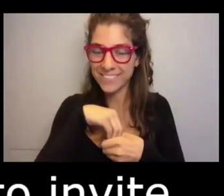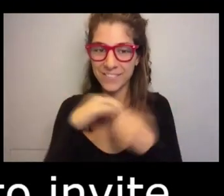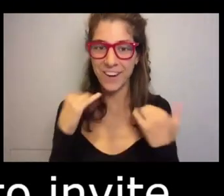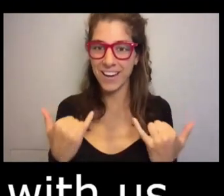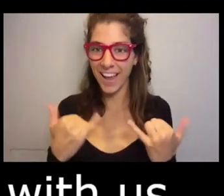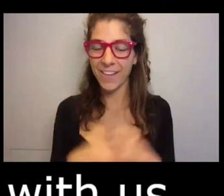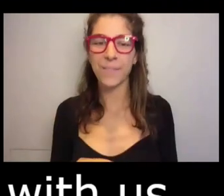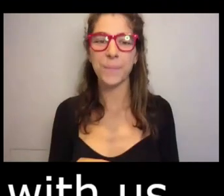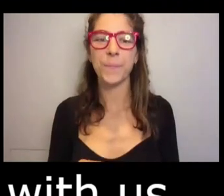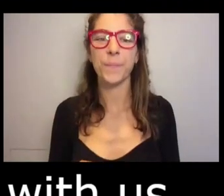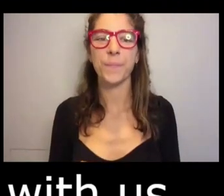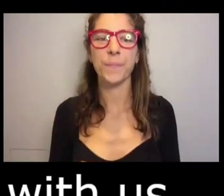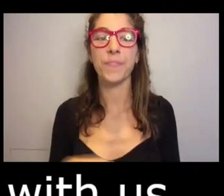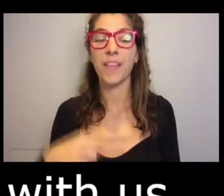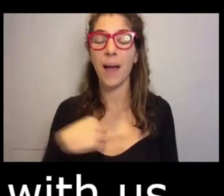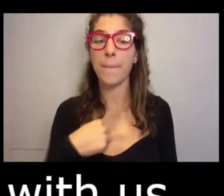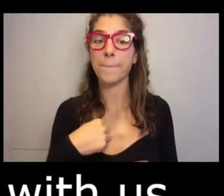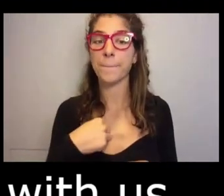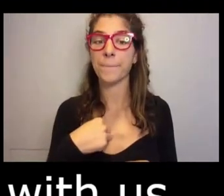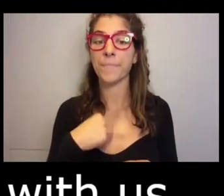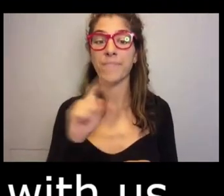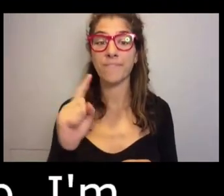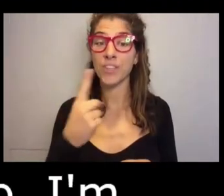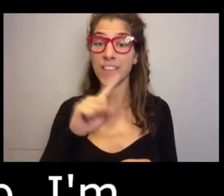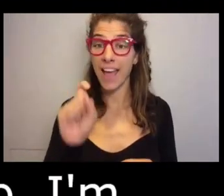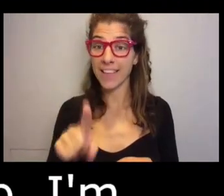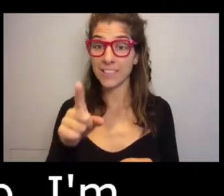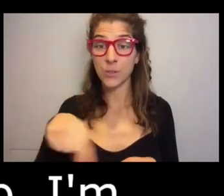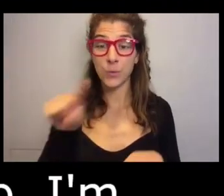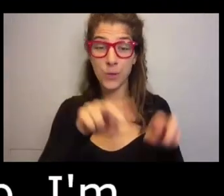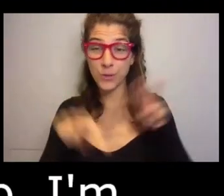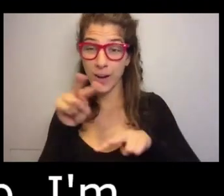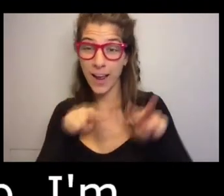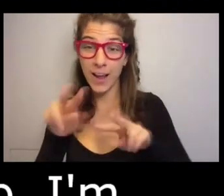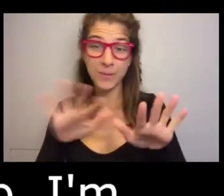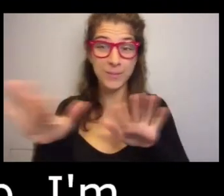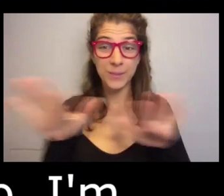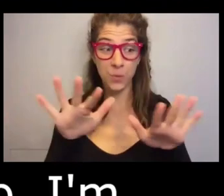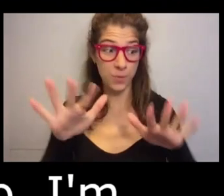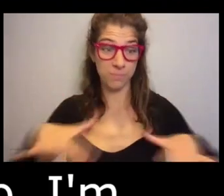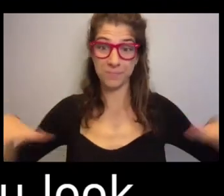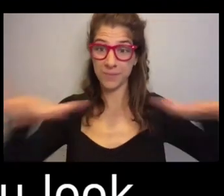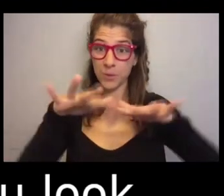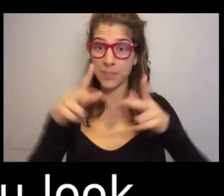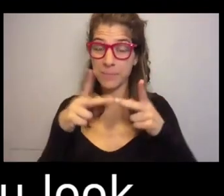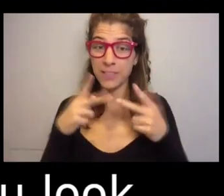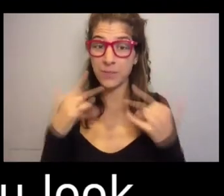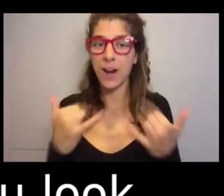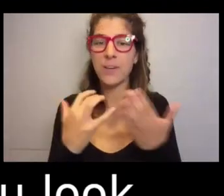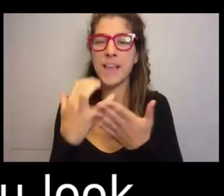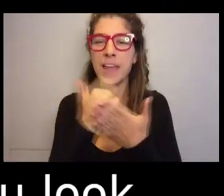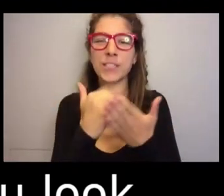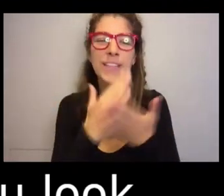now. So I'm going to first ask that you look around wherever you are and gather a